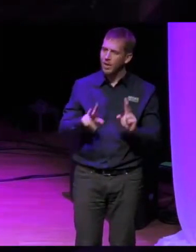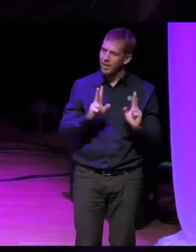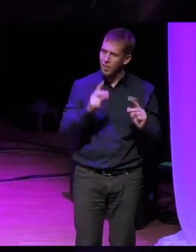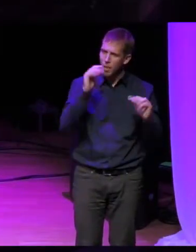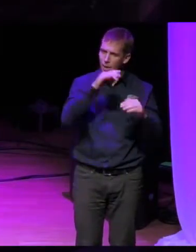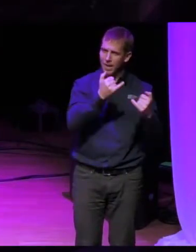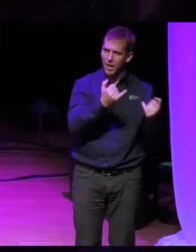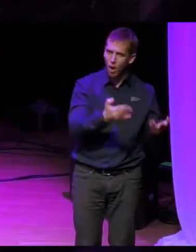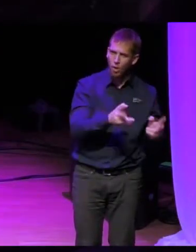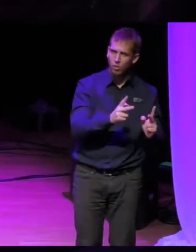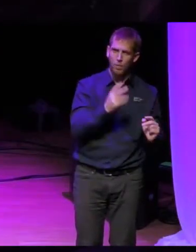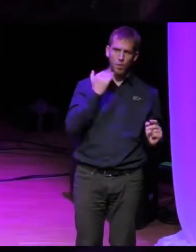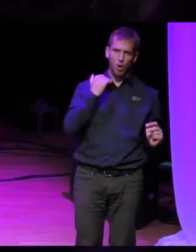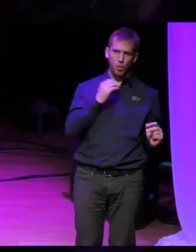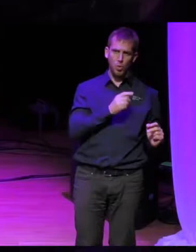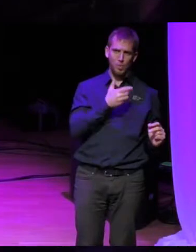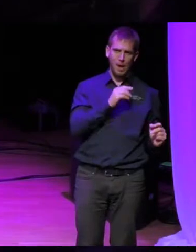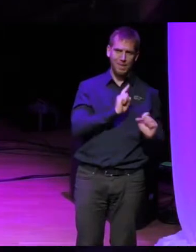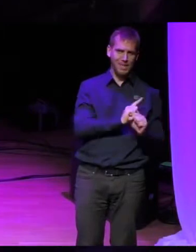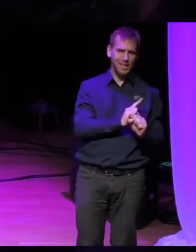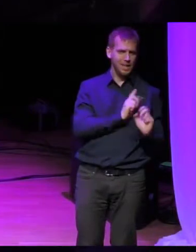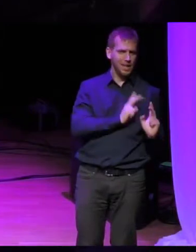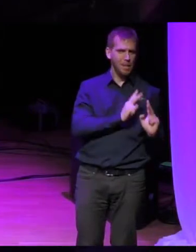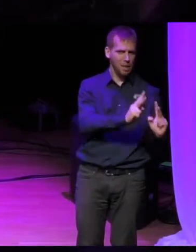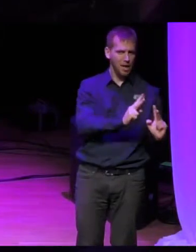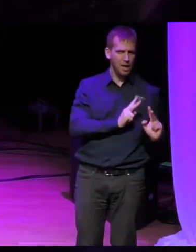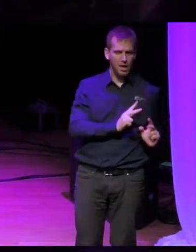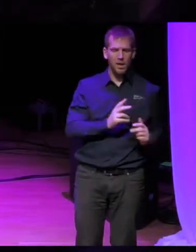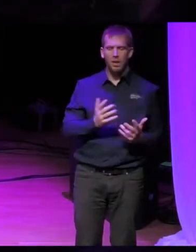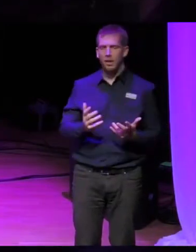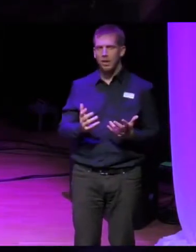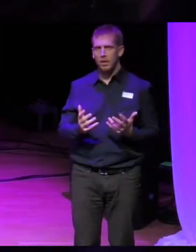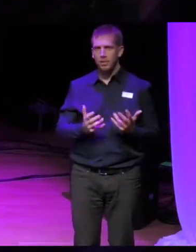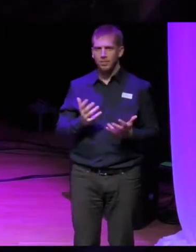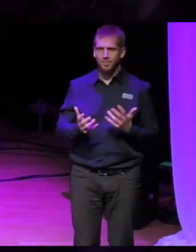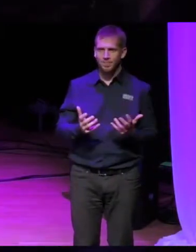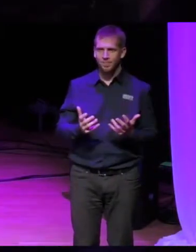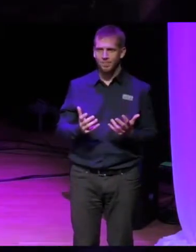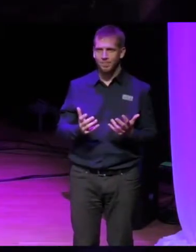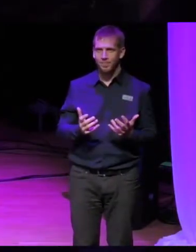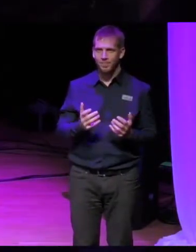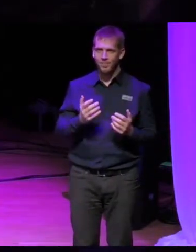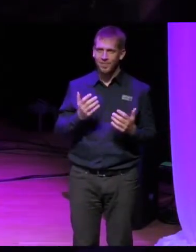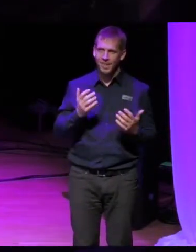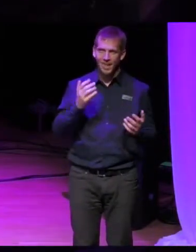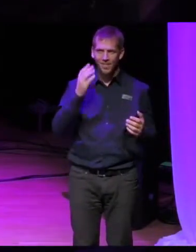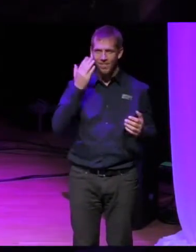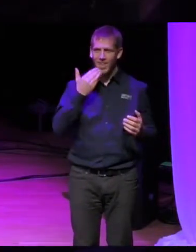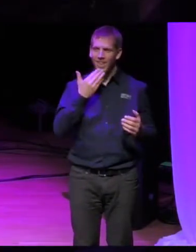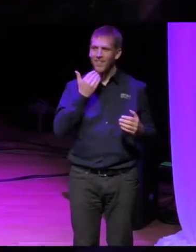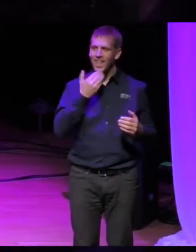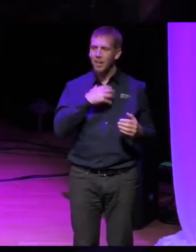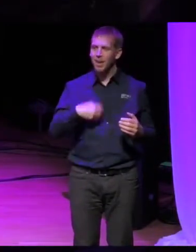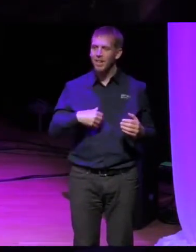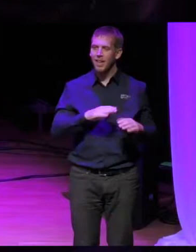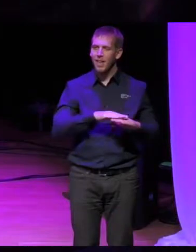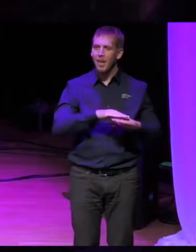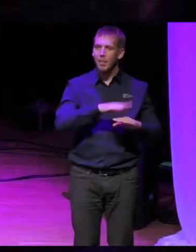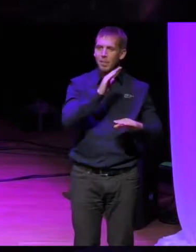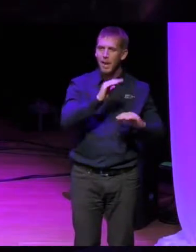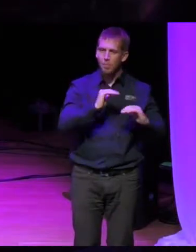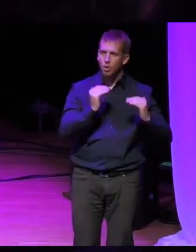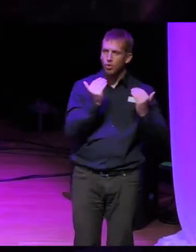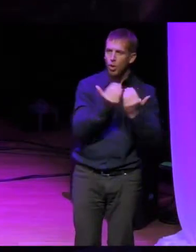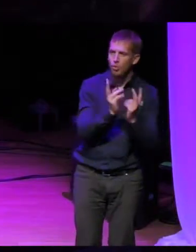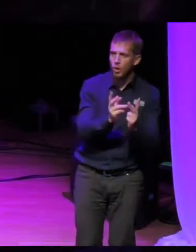I'm in the best position to make a comparison in terms of who cares more or respects this more. I do want to emphasize